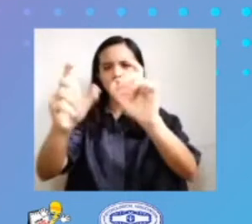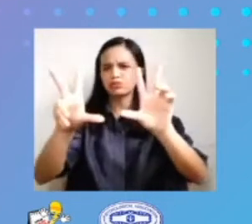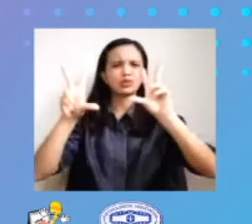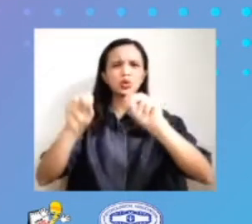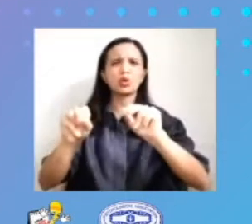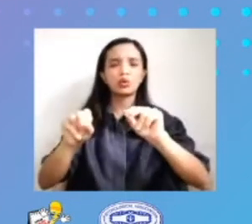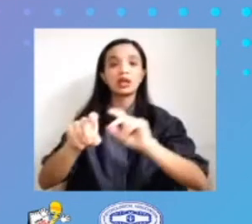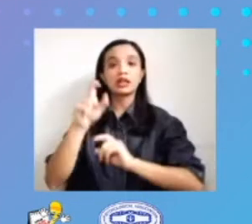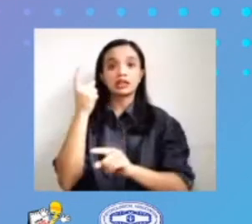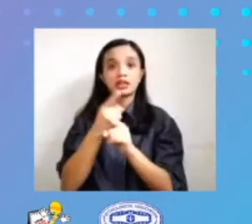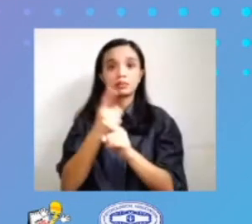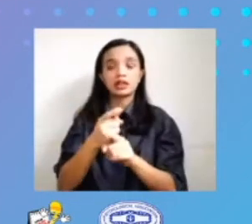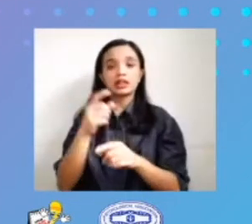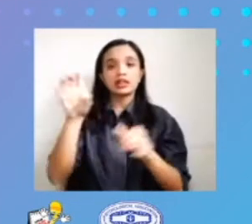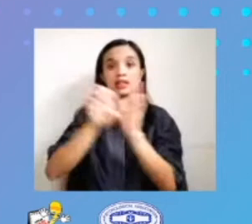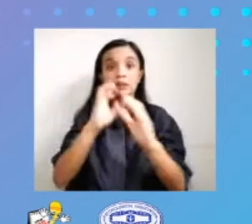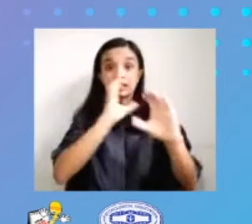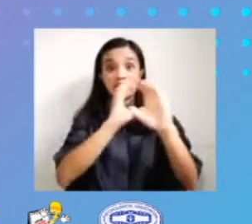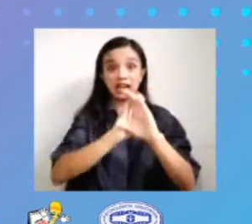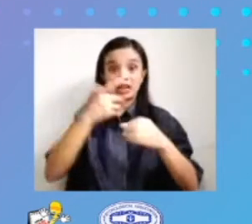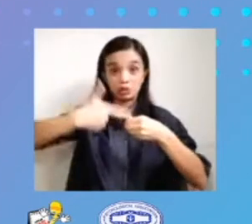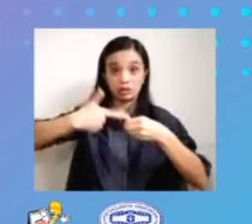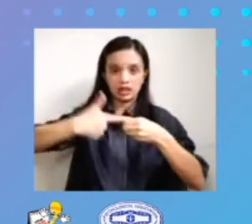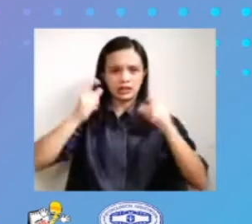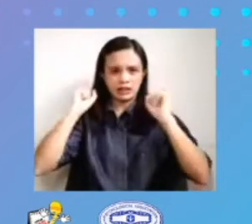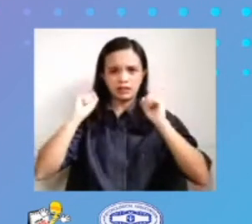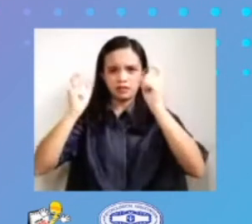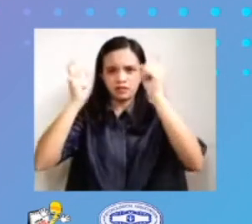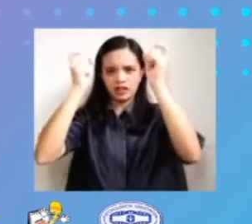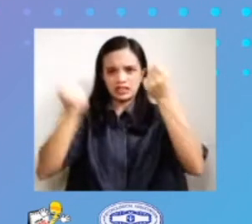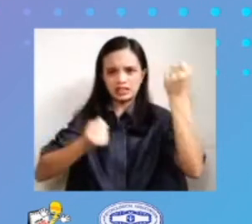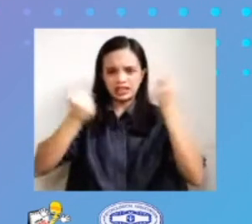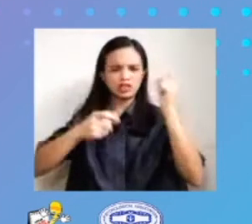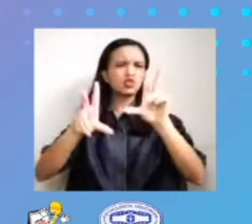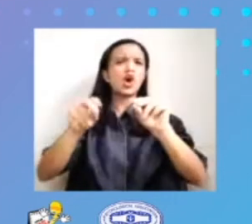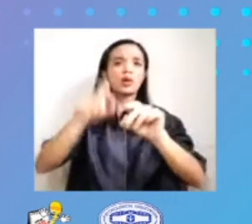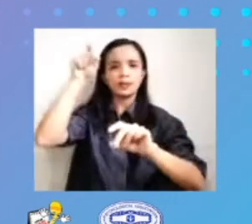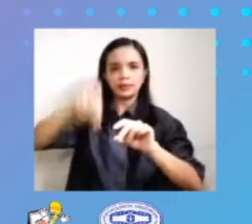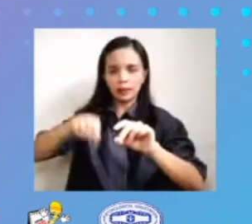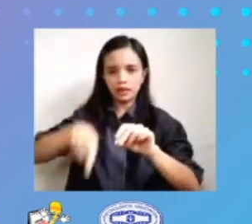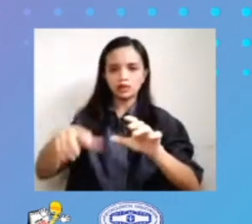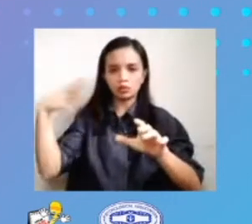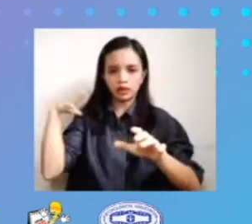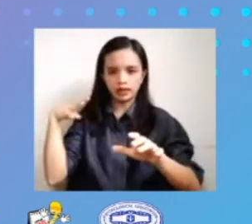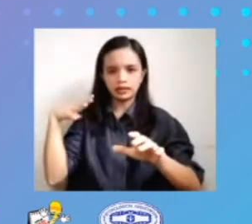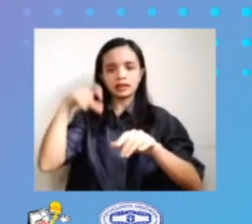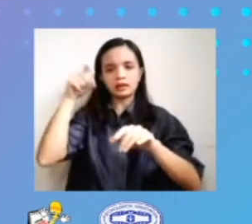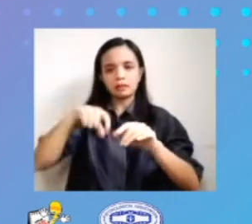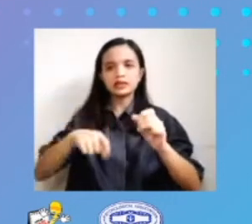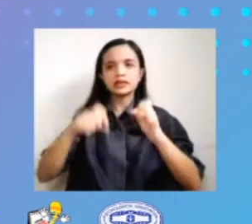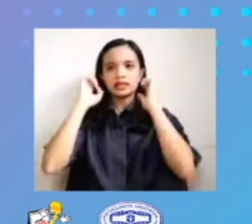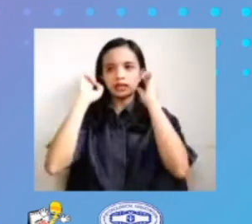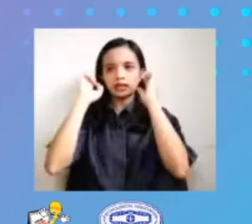at how sedentary are we nga, diba? So, yes, you mentioned, Ms. Joanne, na you actually walk. That's